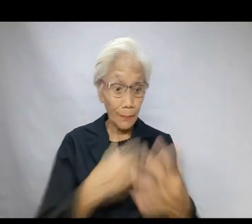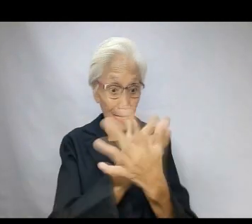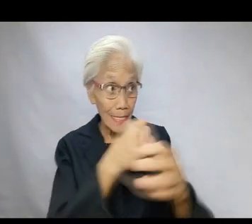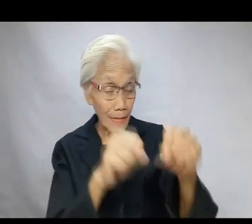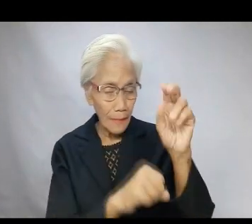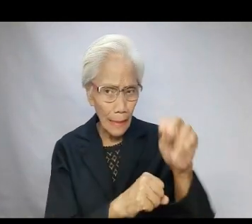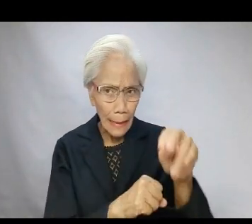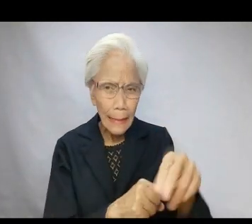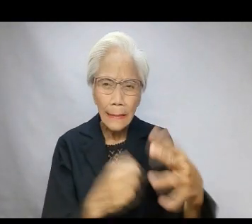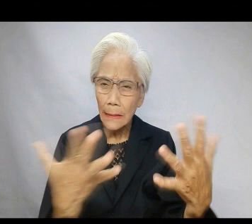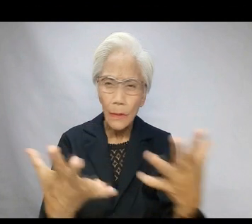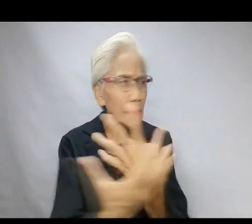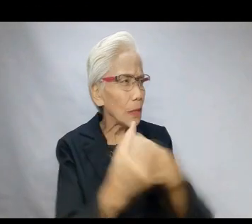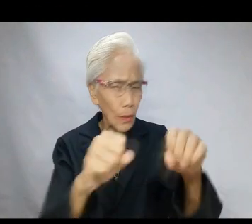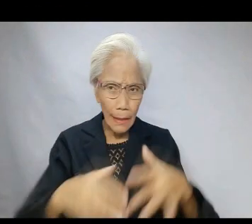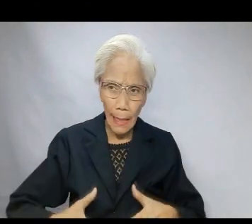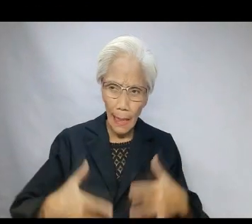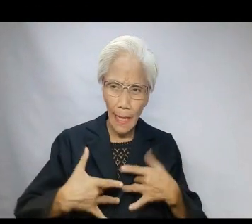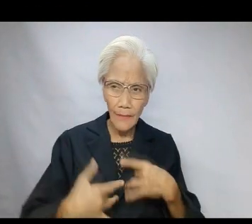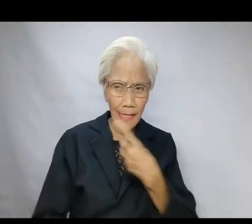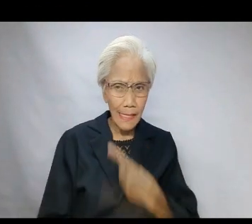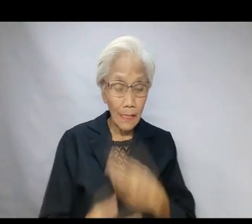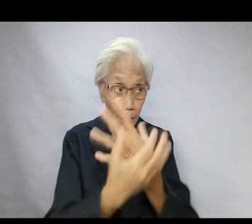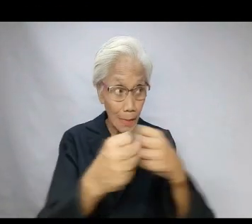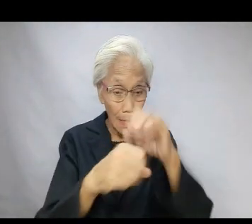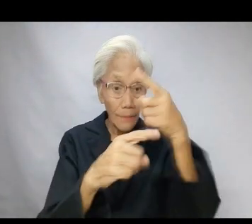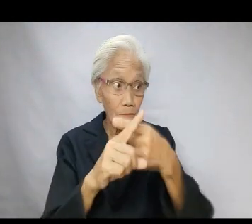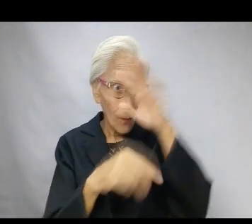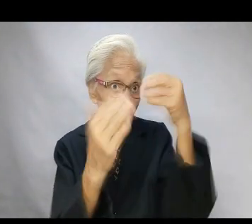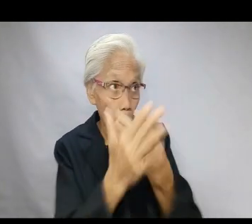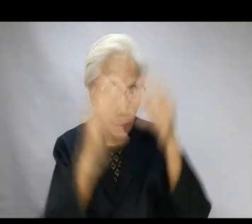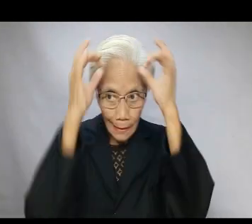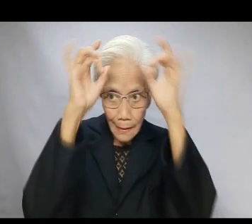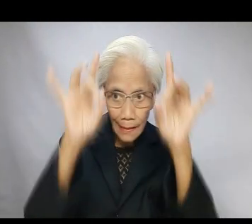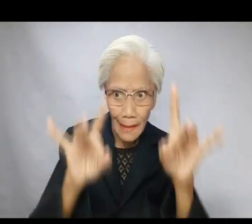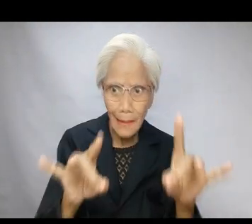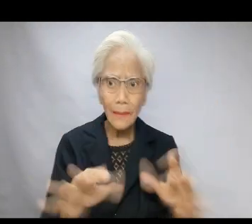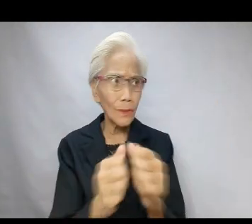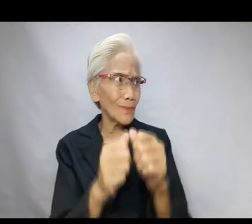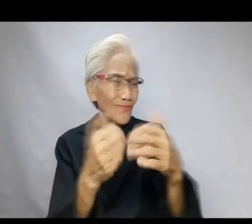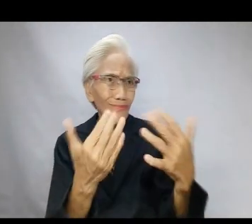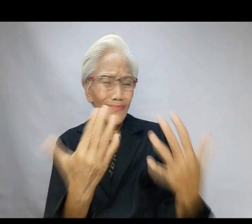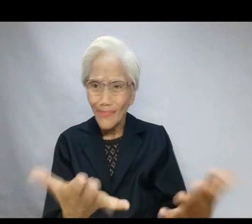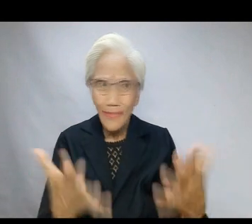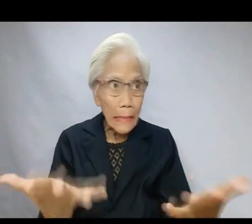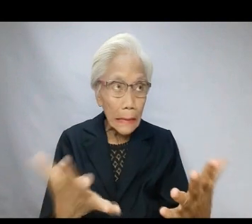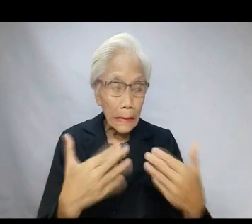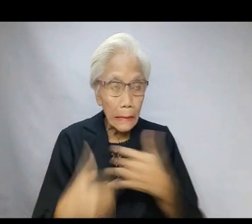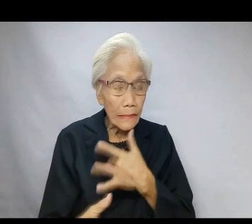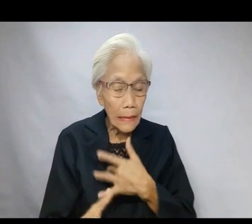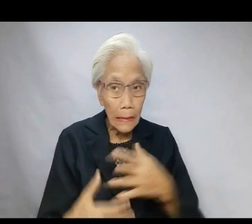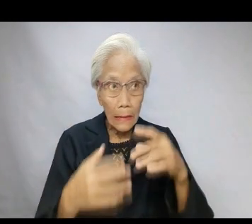Safety needs include security in life, a desire to be safe from all dangers and to ensure a life without any